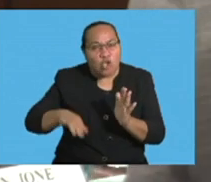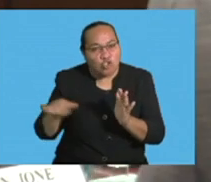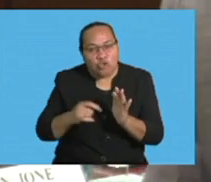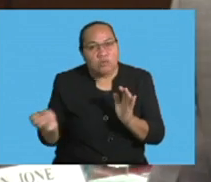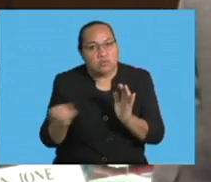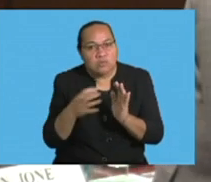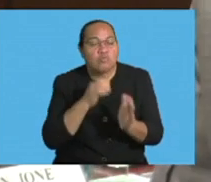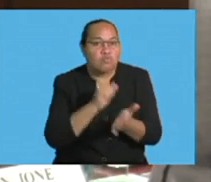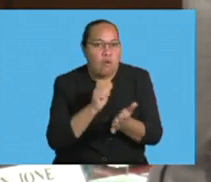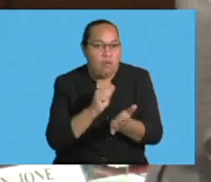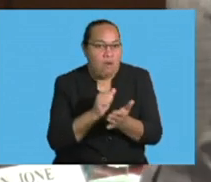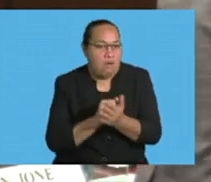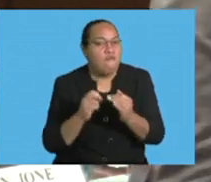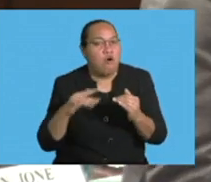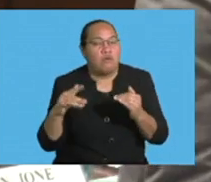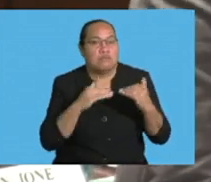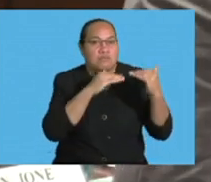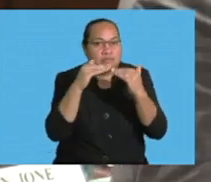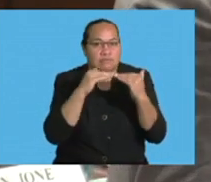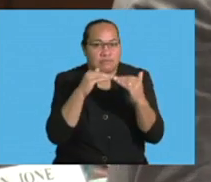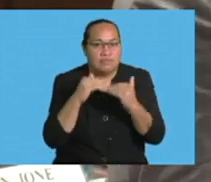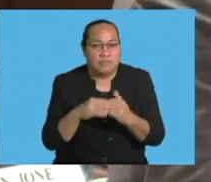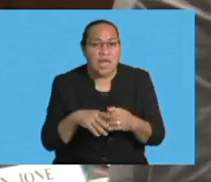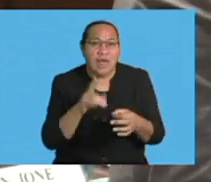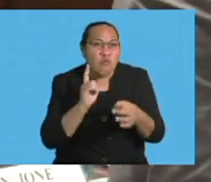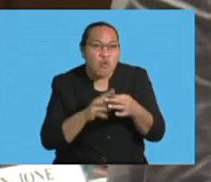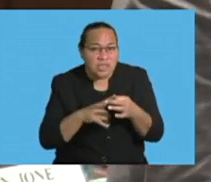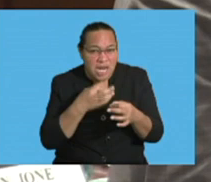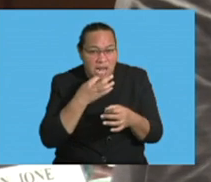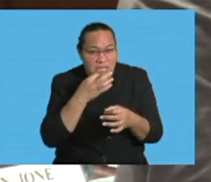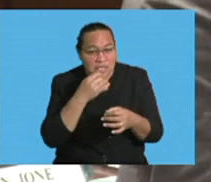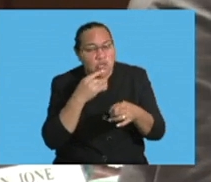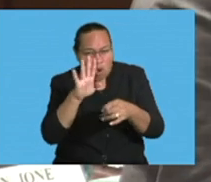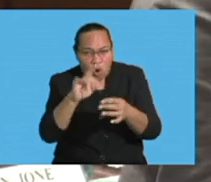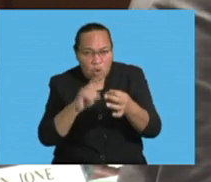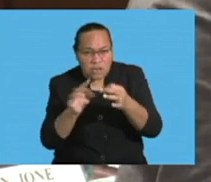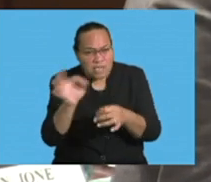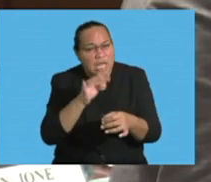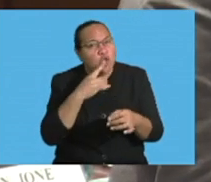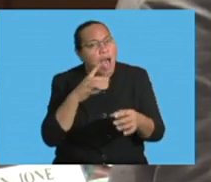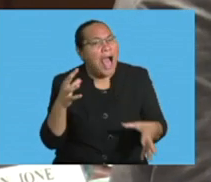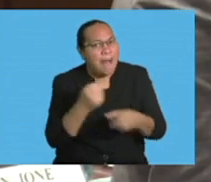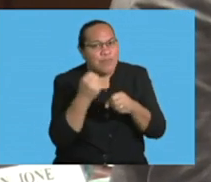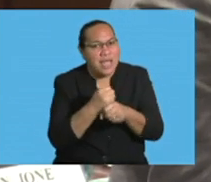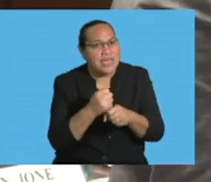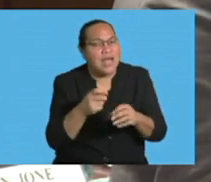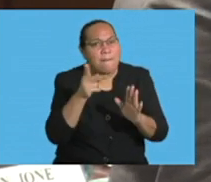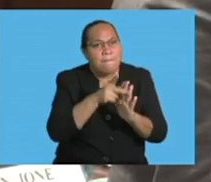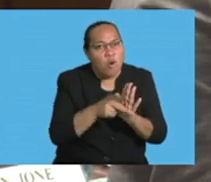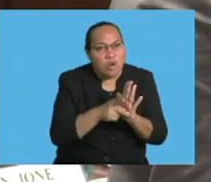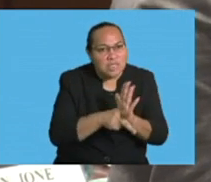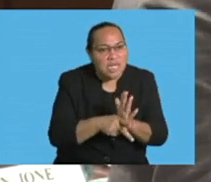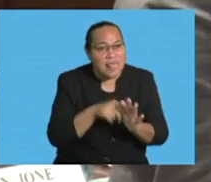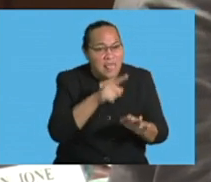legislation. Mr. Speaker, sir, the question says, can the Minister update Parliament on policies and measures being implemented by